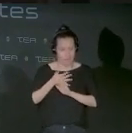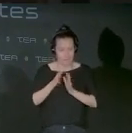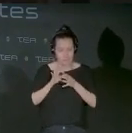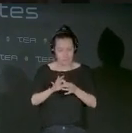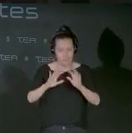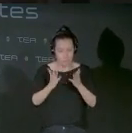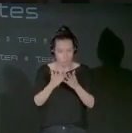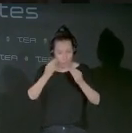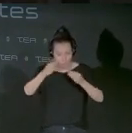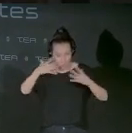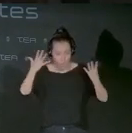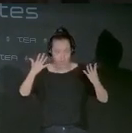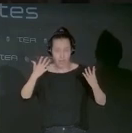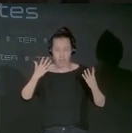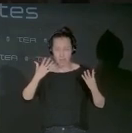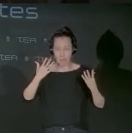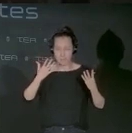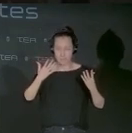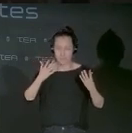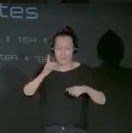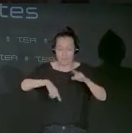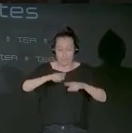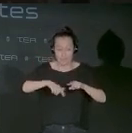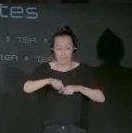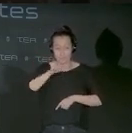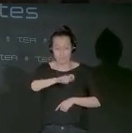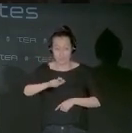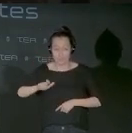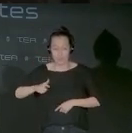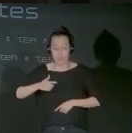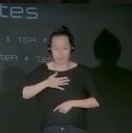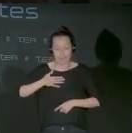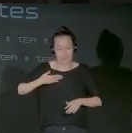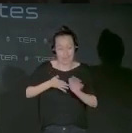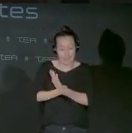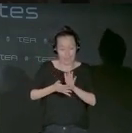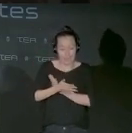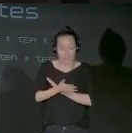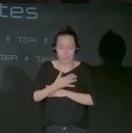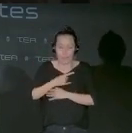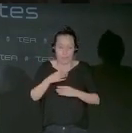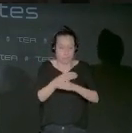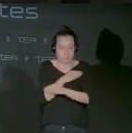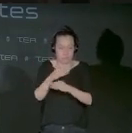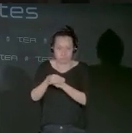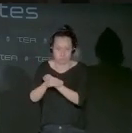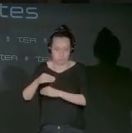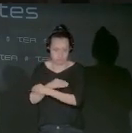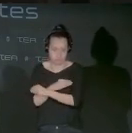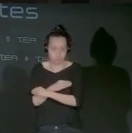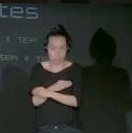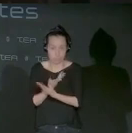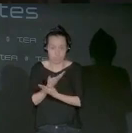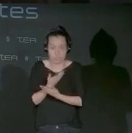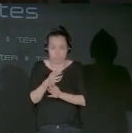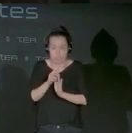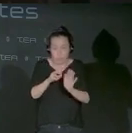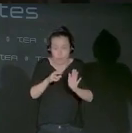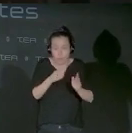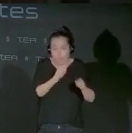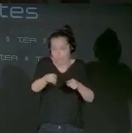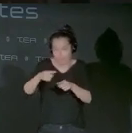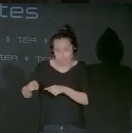the means to achieve it are also vary. So I think that right now we have, I would compare